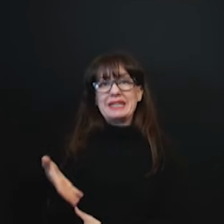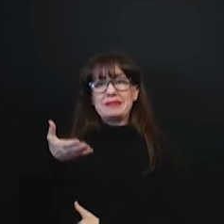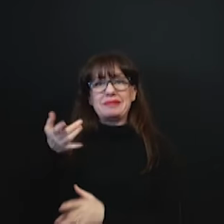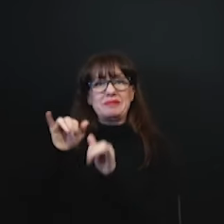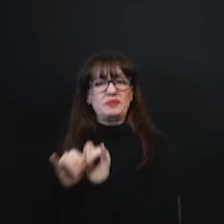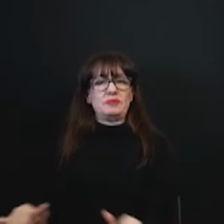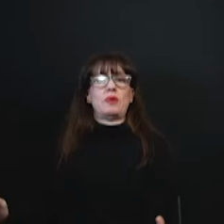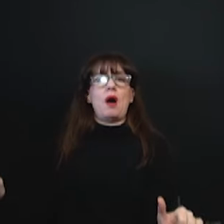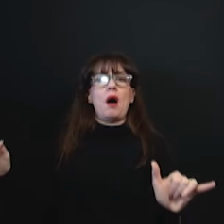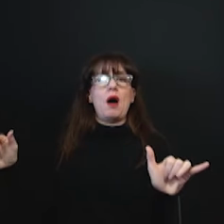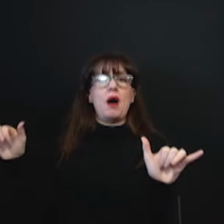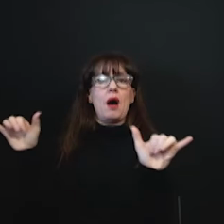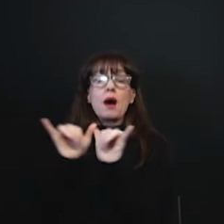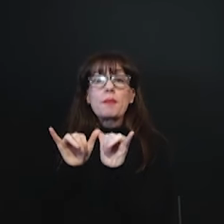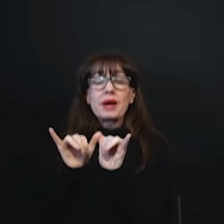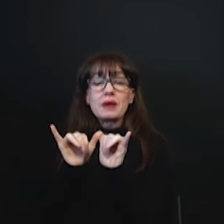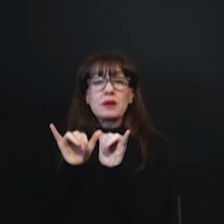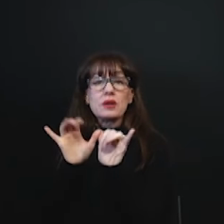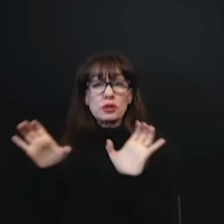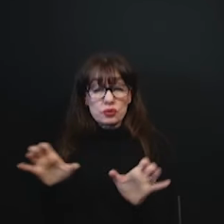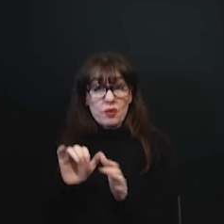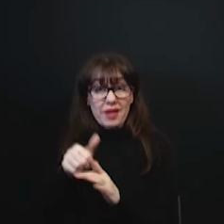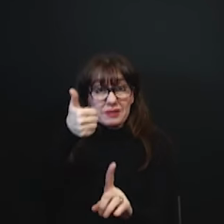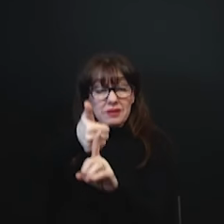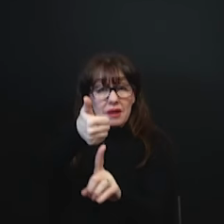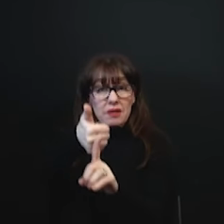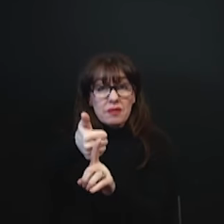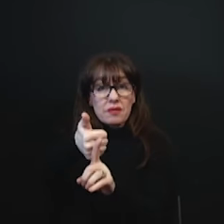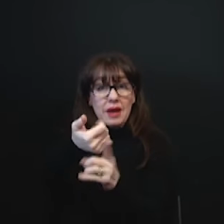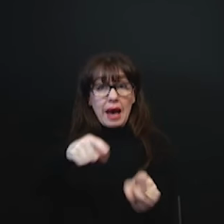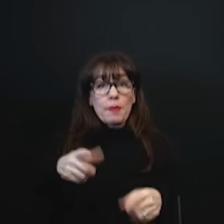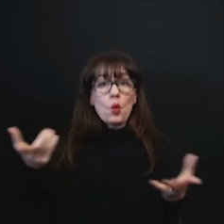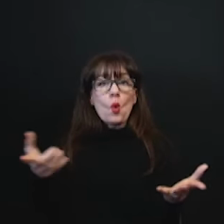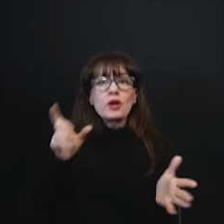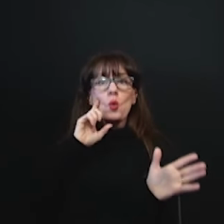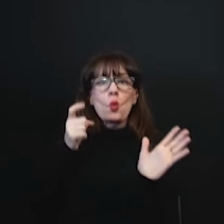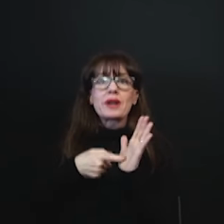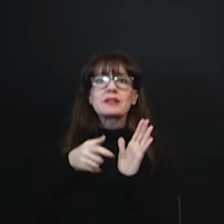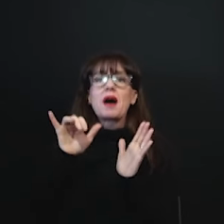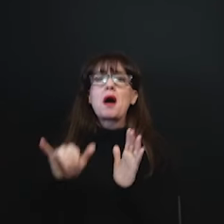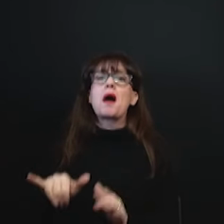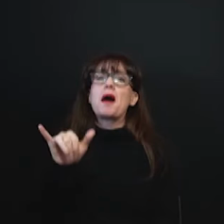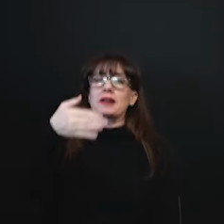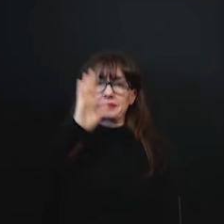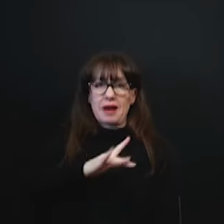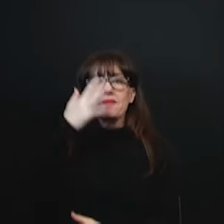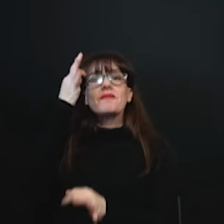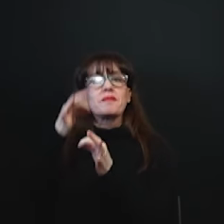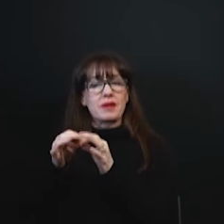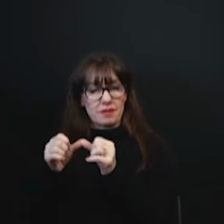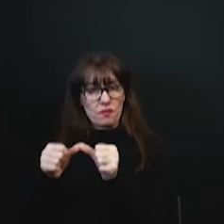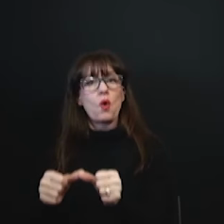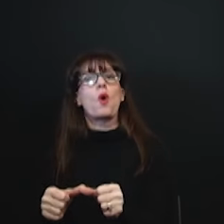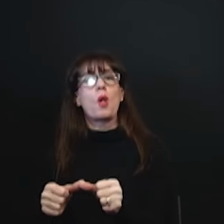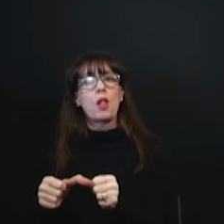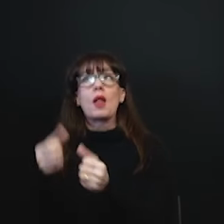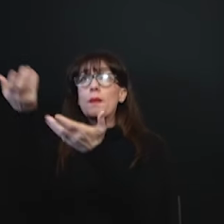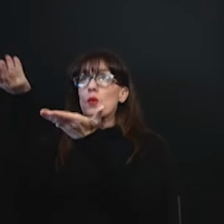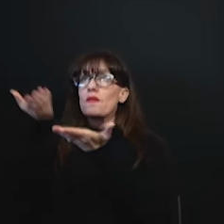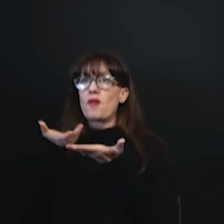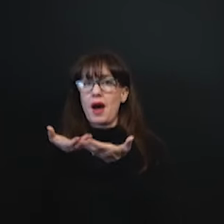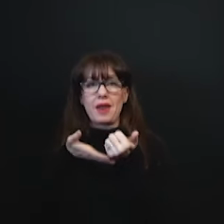same. When you do that, you recognize God is faithful to provide his help,